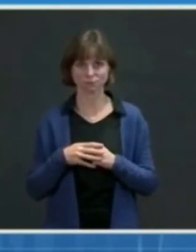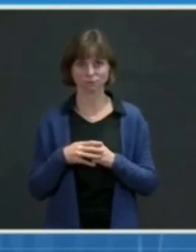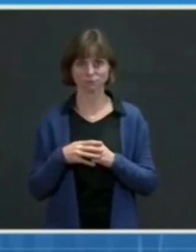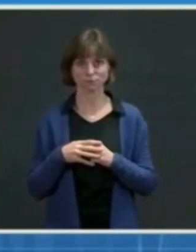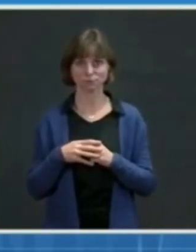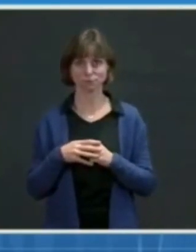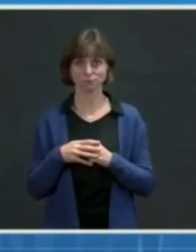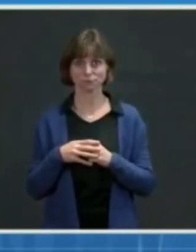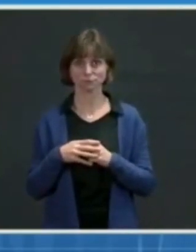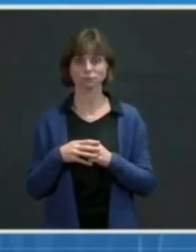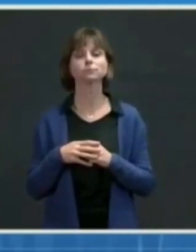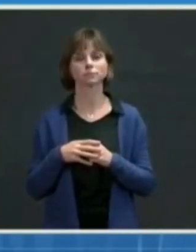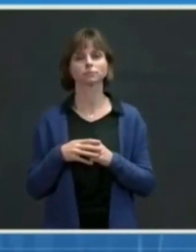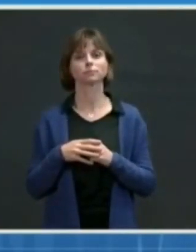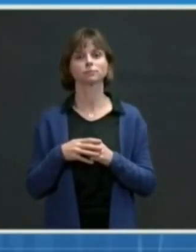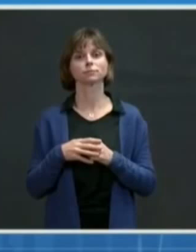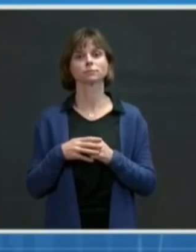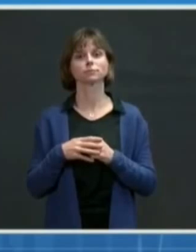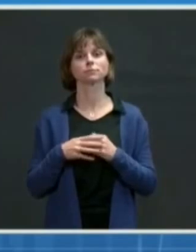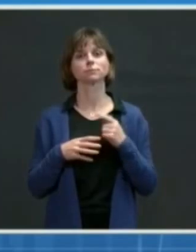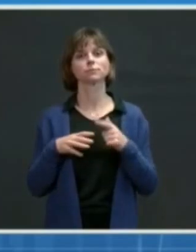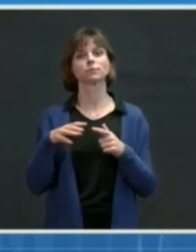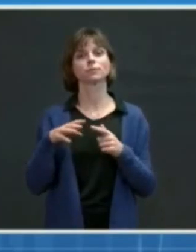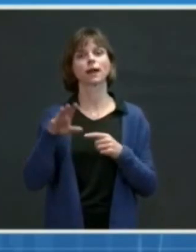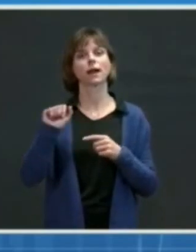Next, we'll go to Zeke Miller with the Associated Press.